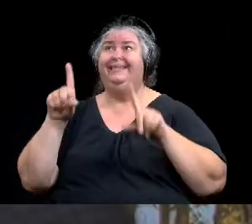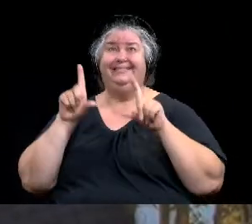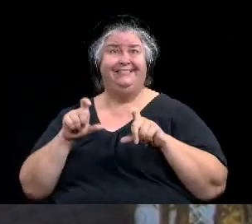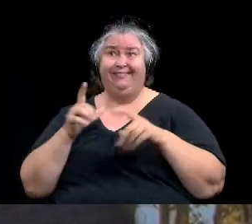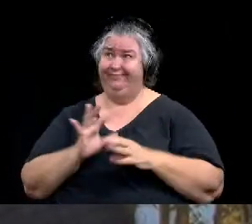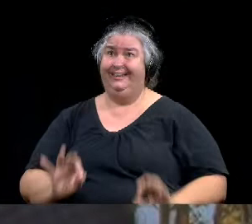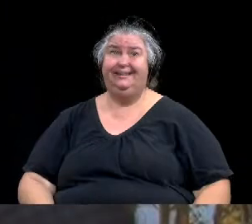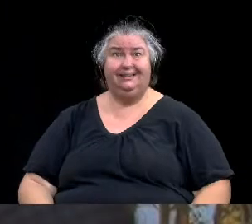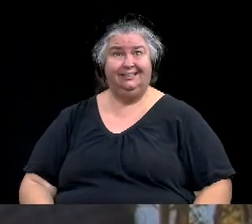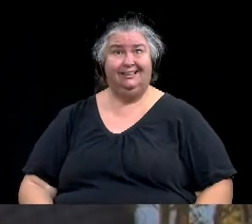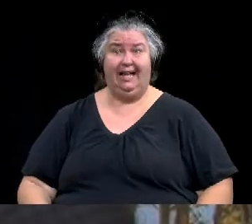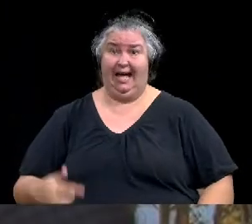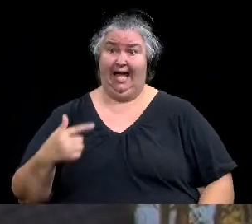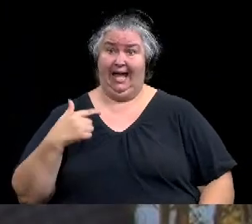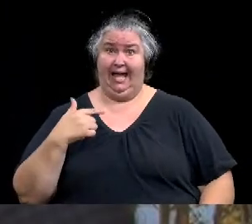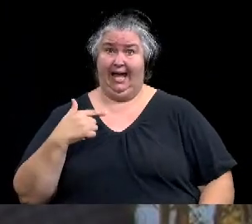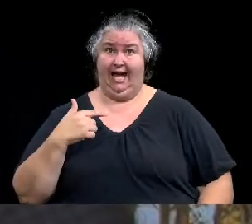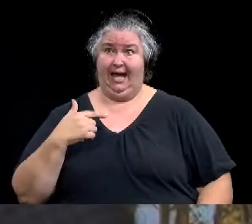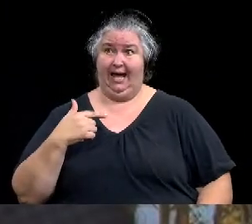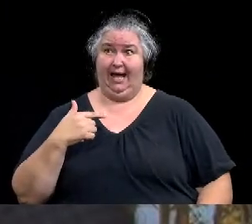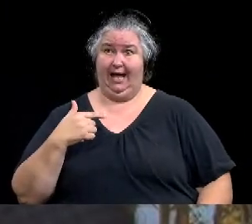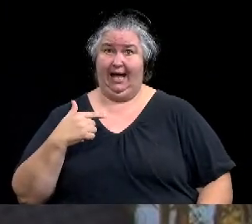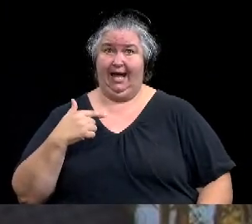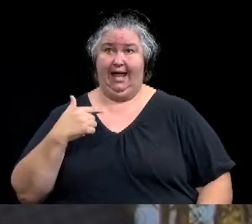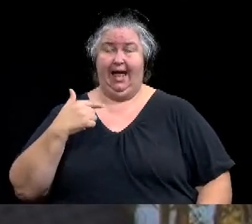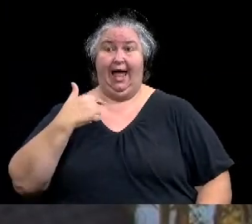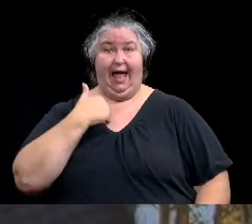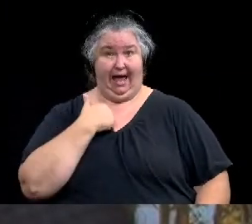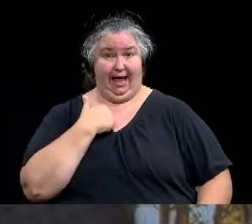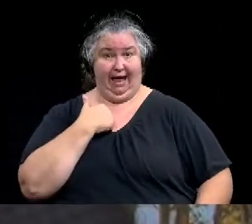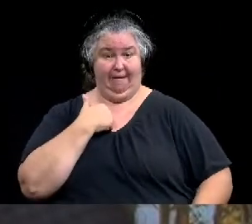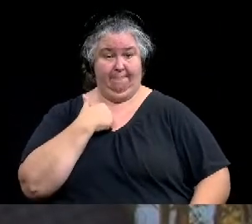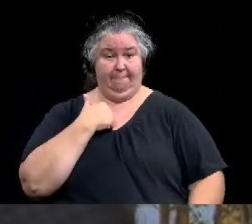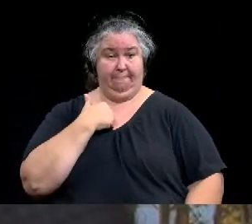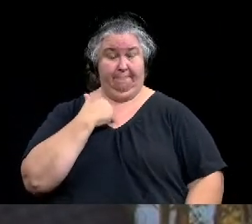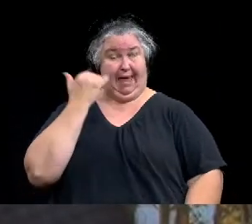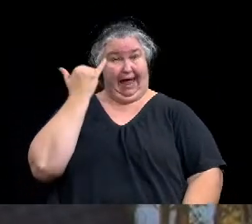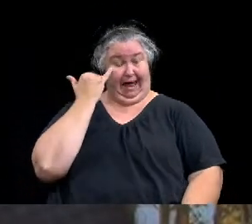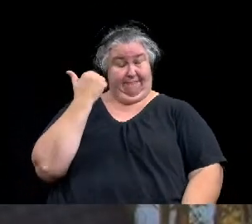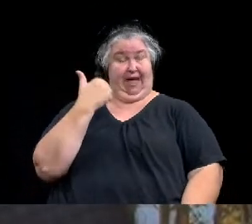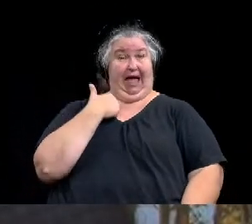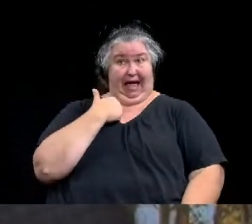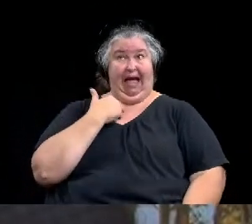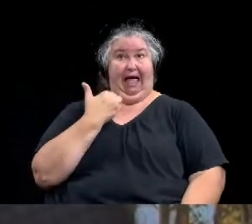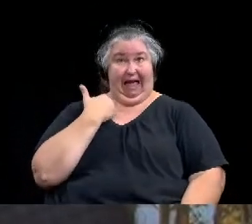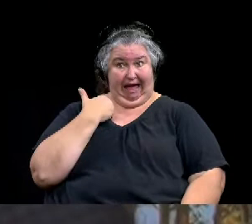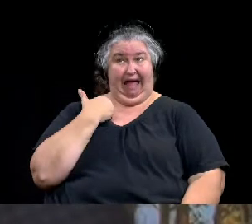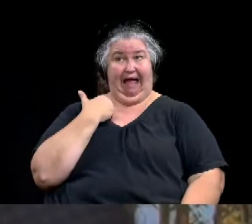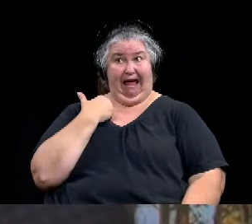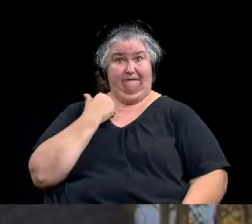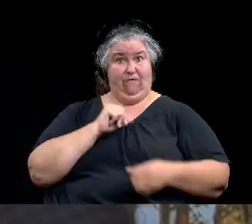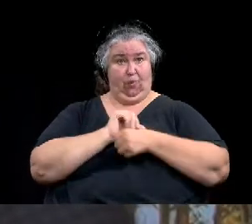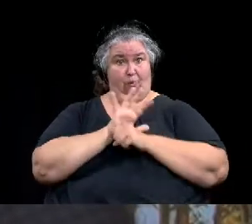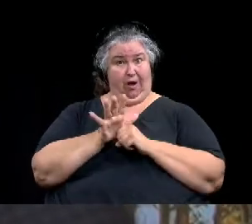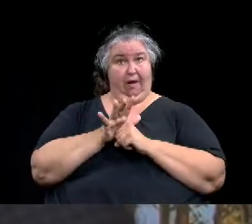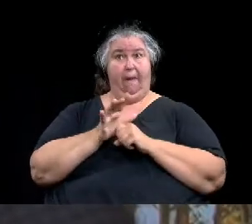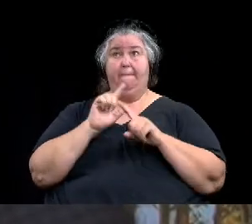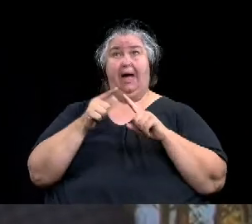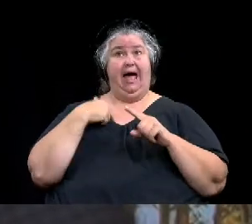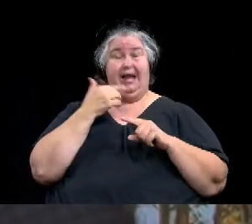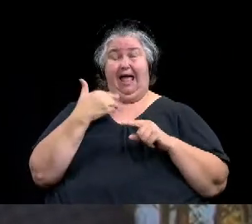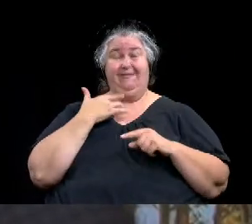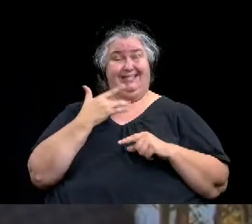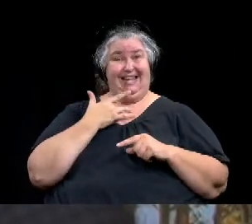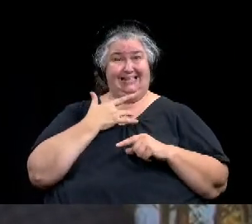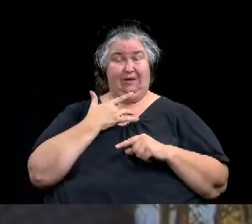I'm currently infected with the coronavirus, even if I don't have symptoms, I want to know it so I can avoid spreading it to my family and others. That is what